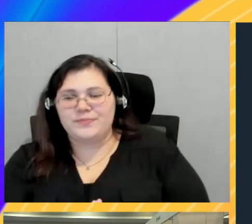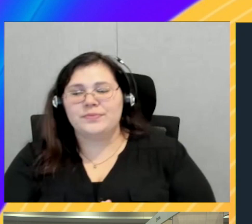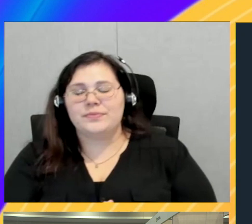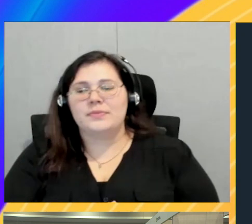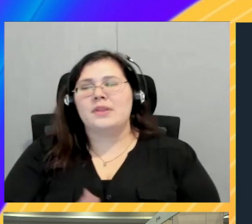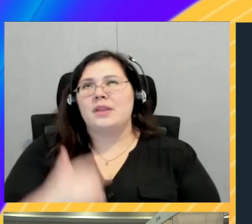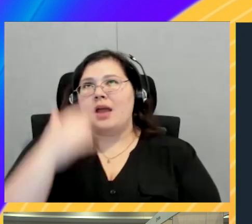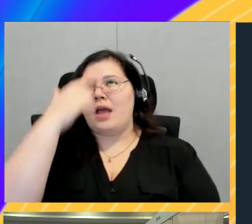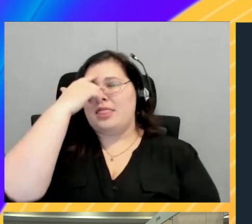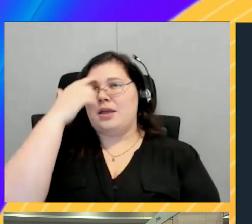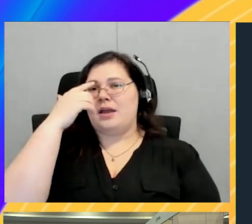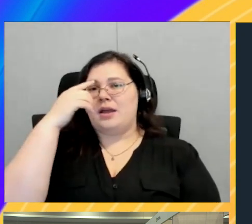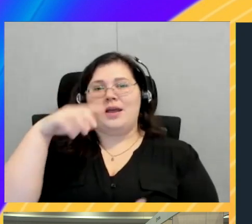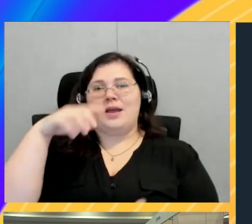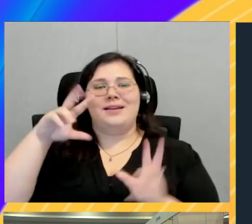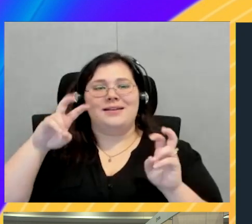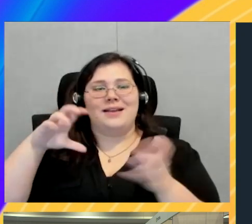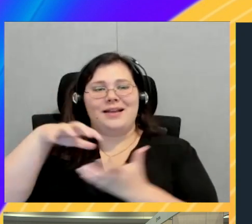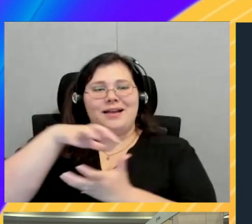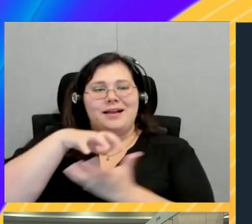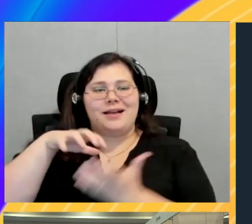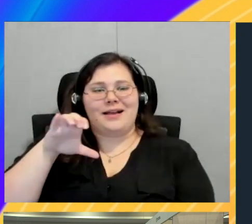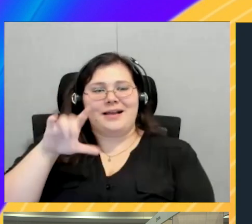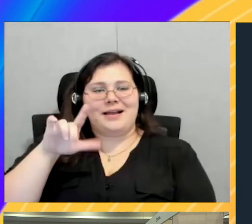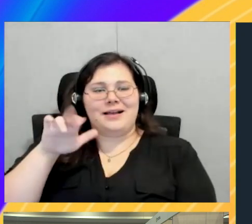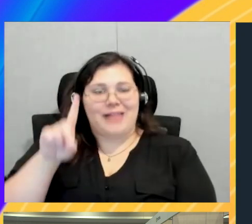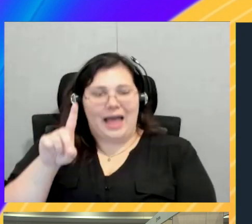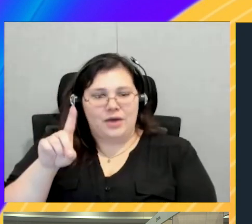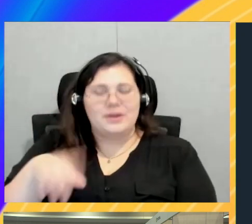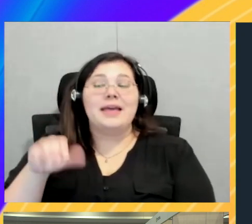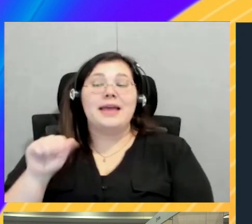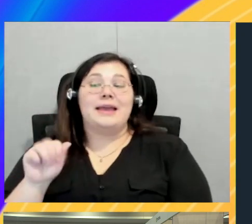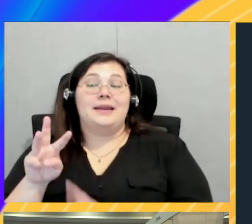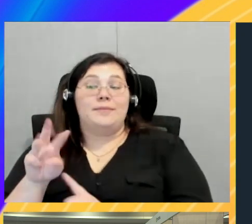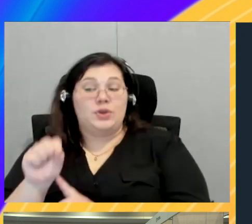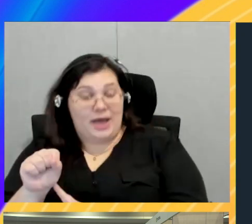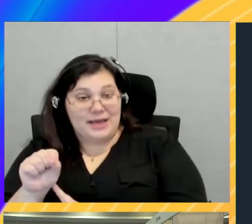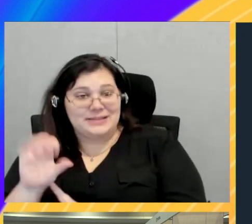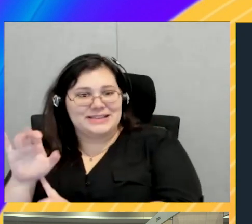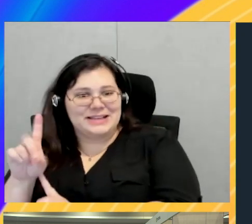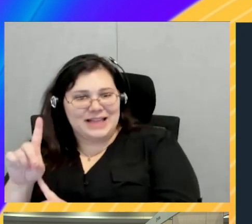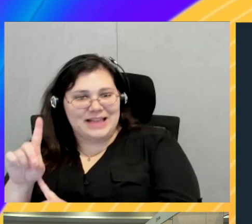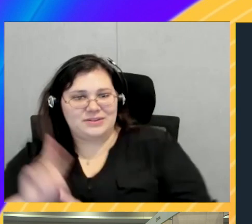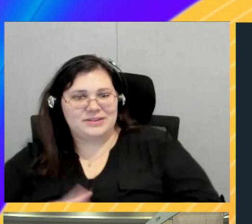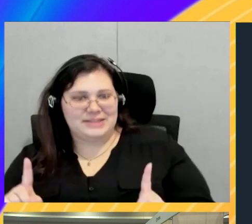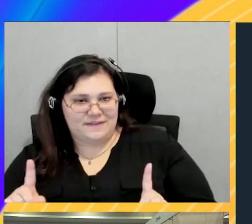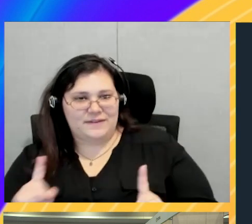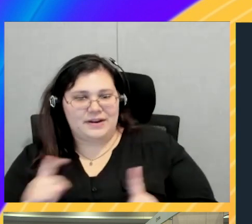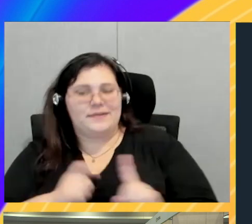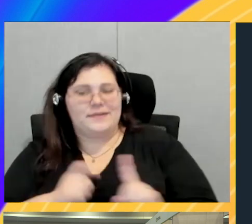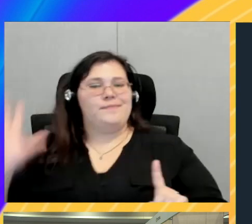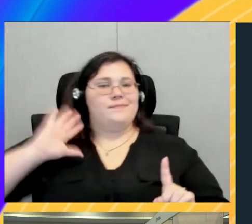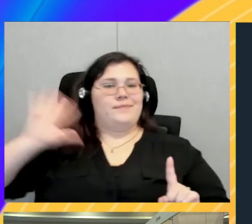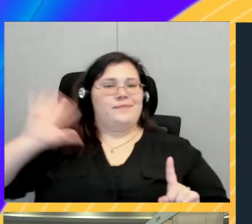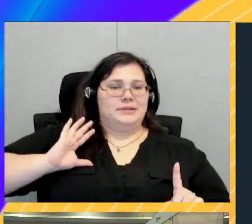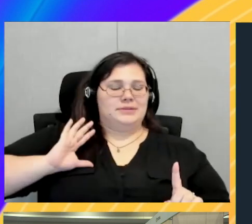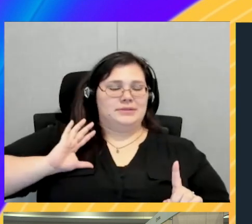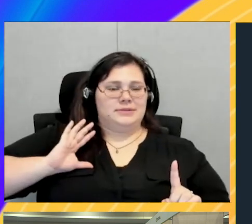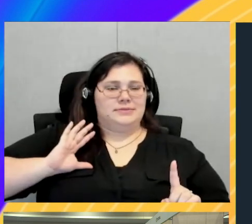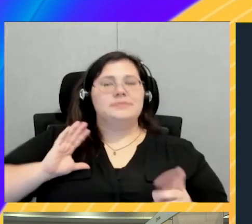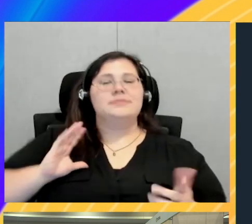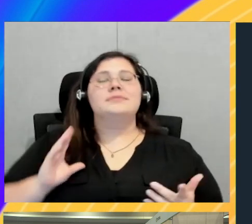AWS cloud, is differentiated from days of old, right? I've got gray hair to attest, kind of knowing the old vendor